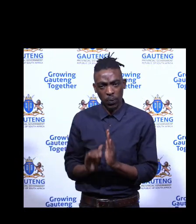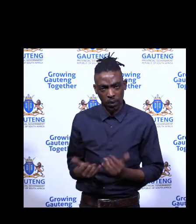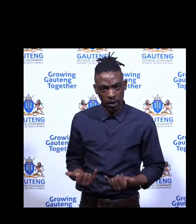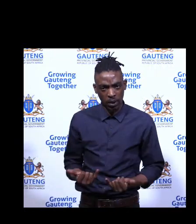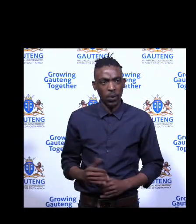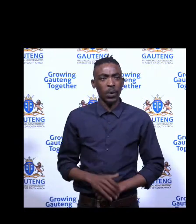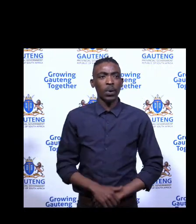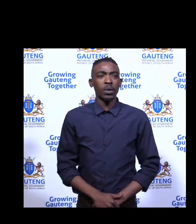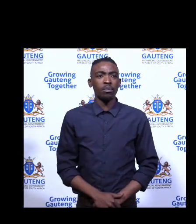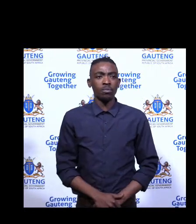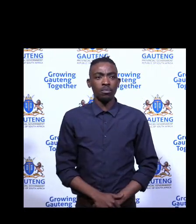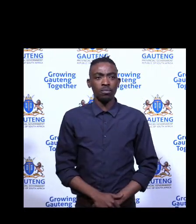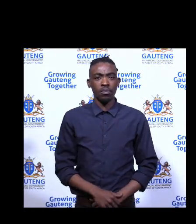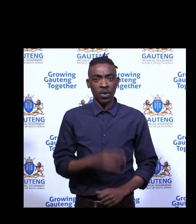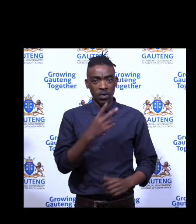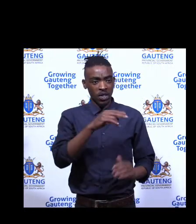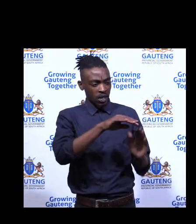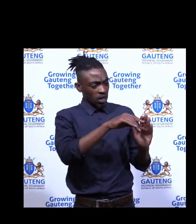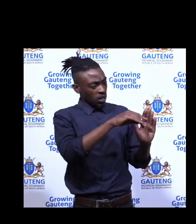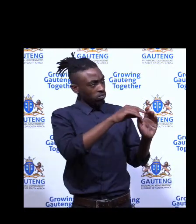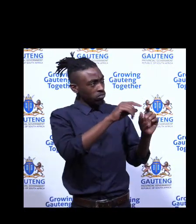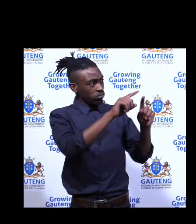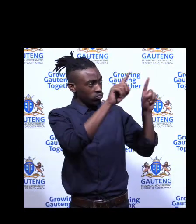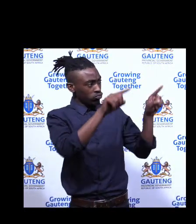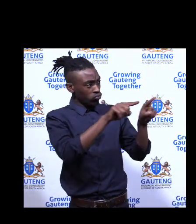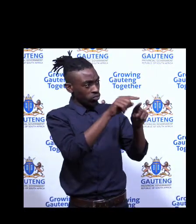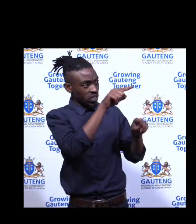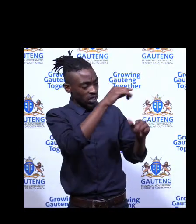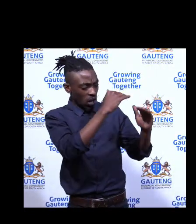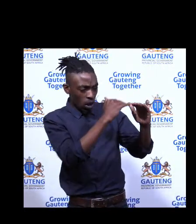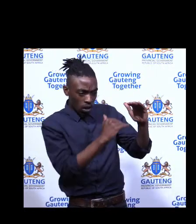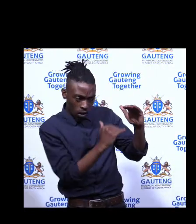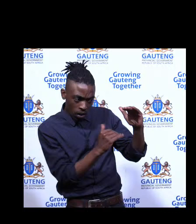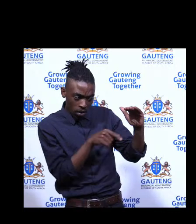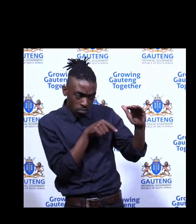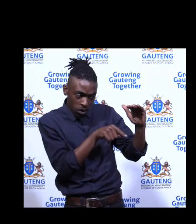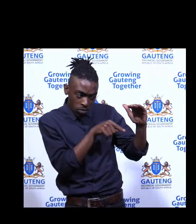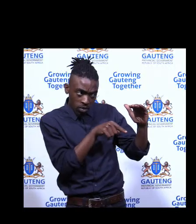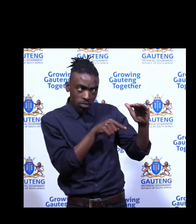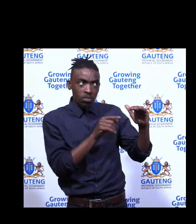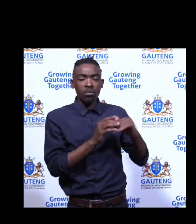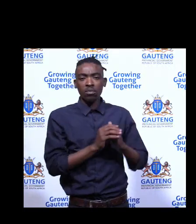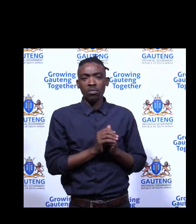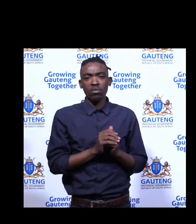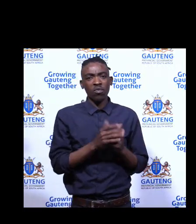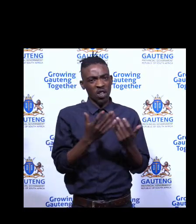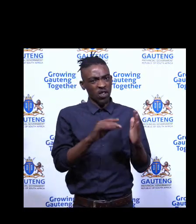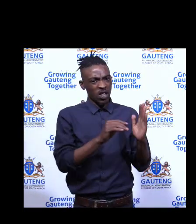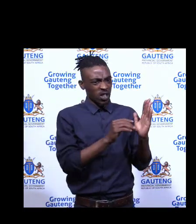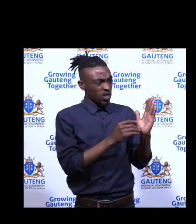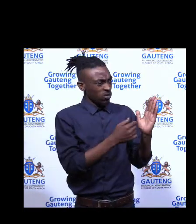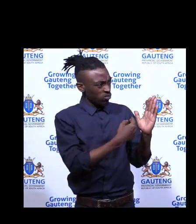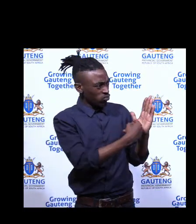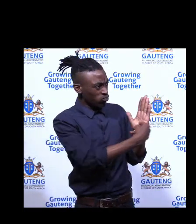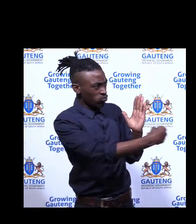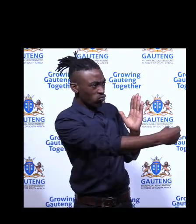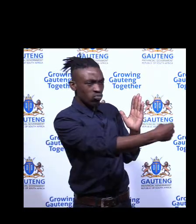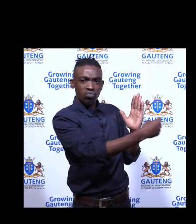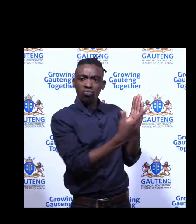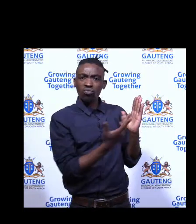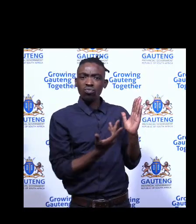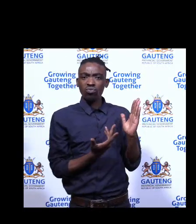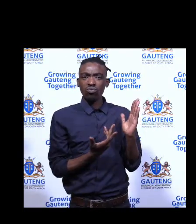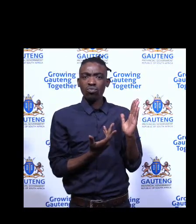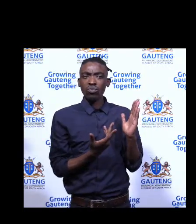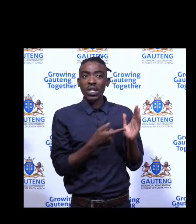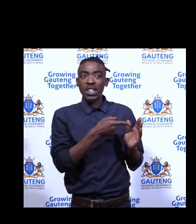if you go to the lower picture there, we see something that has already been highlighted by many news